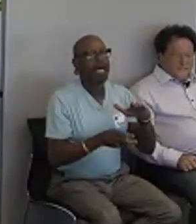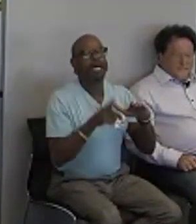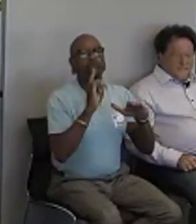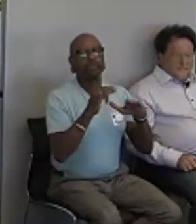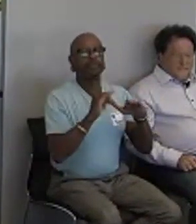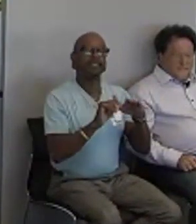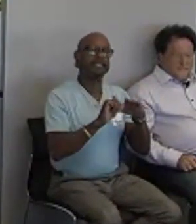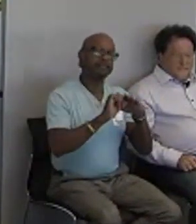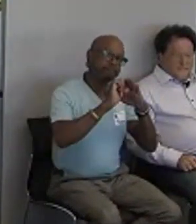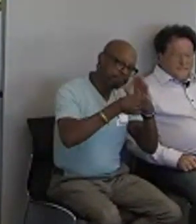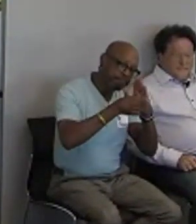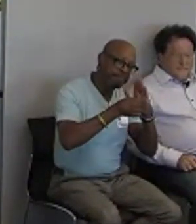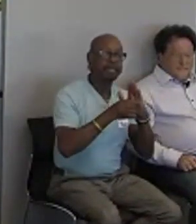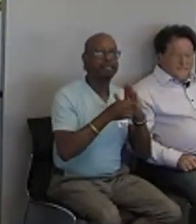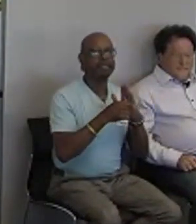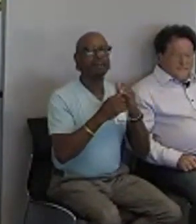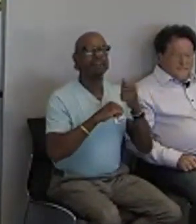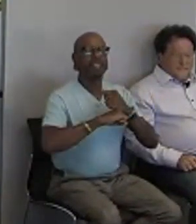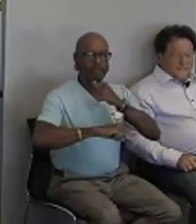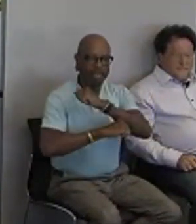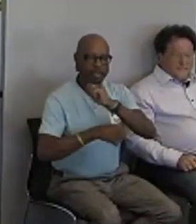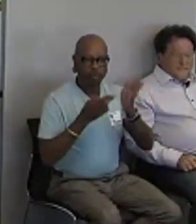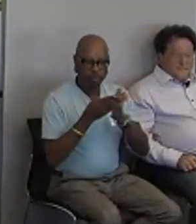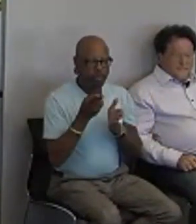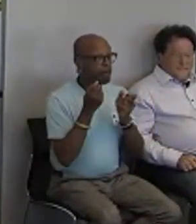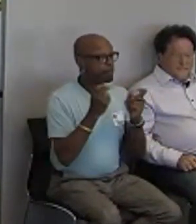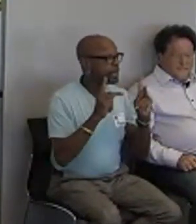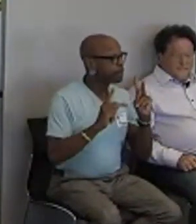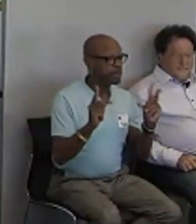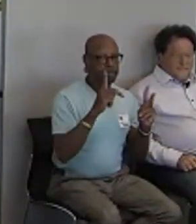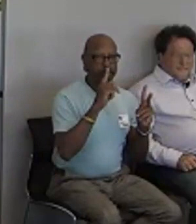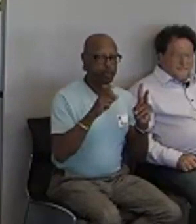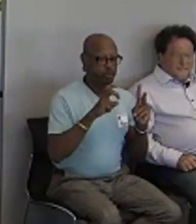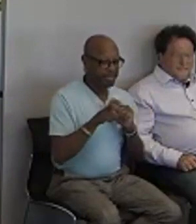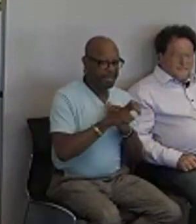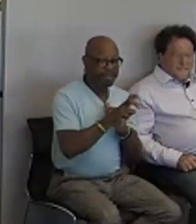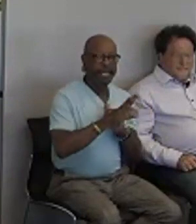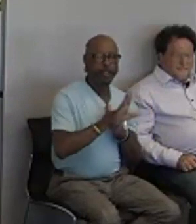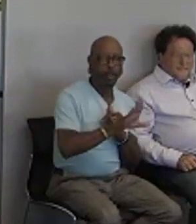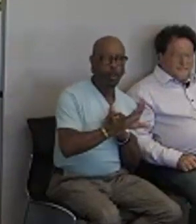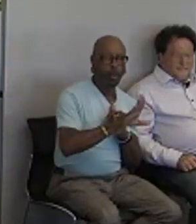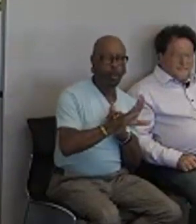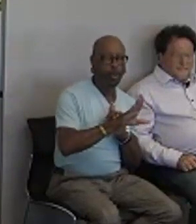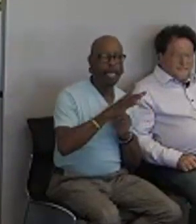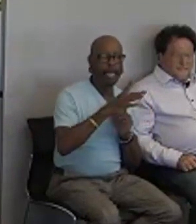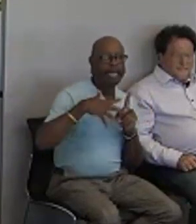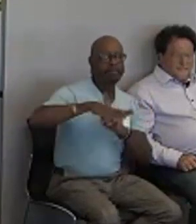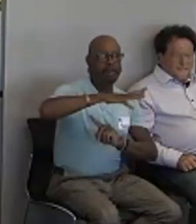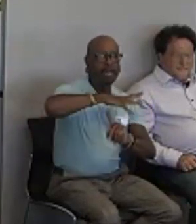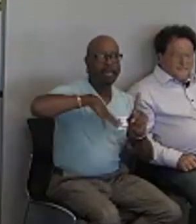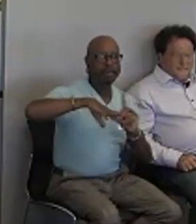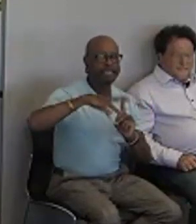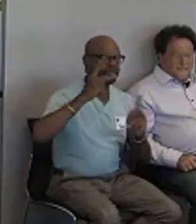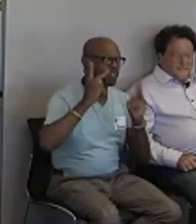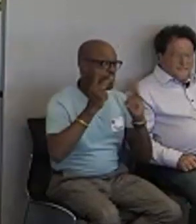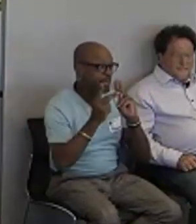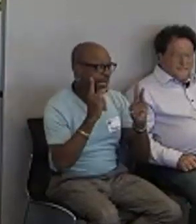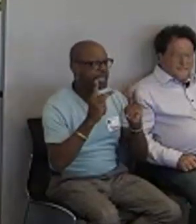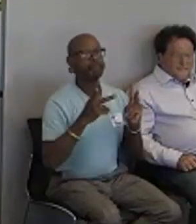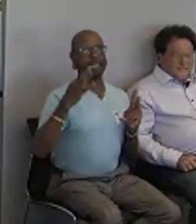fundamental truth. For many people, the ability to navigate their environments visually is an immense